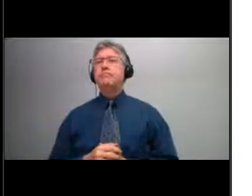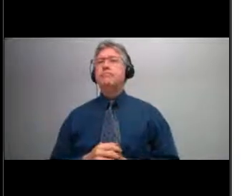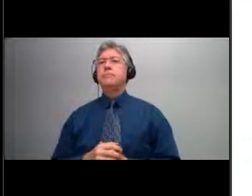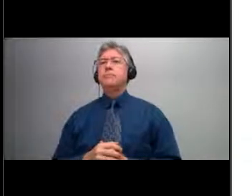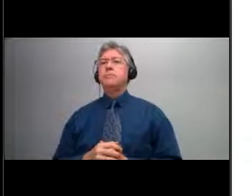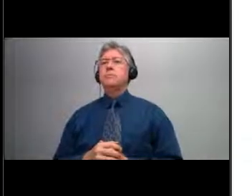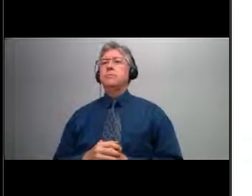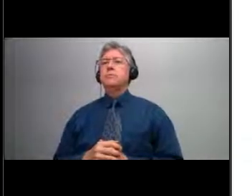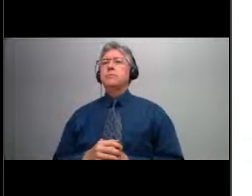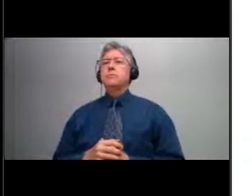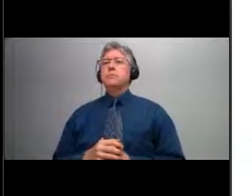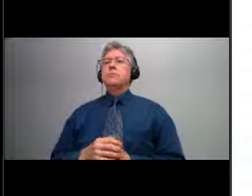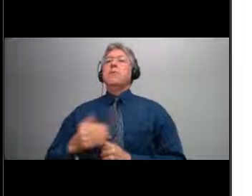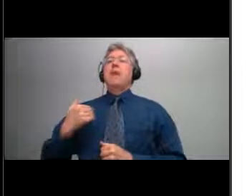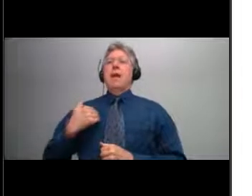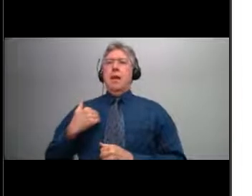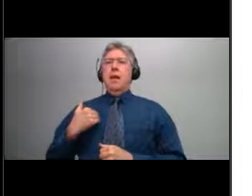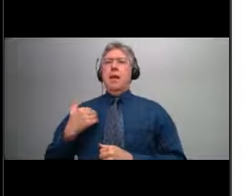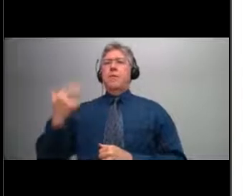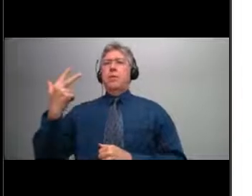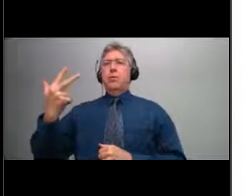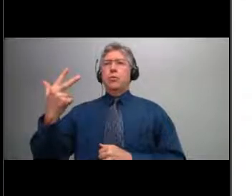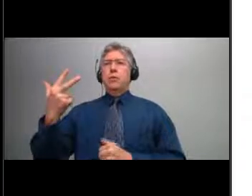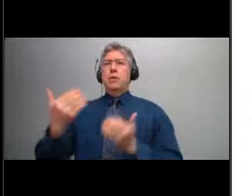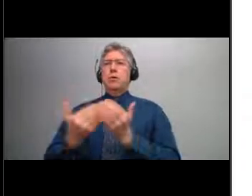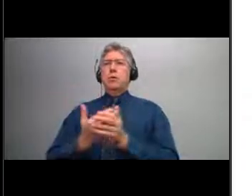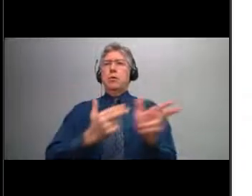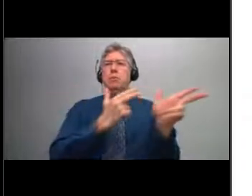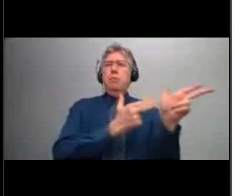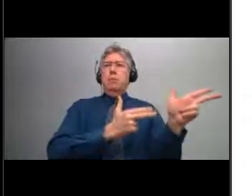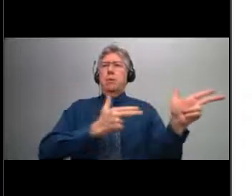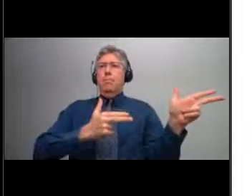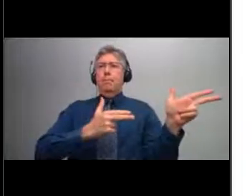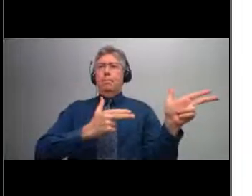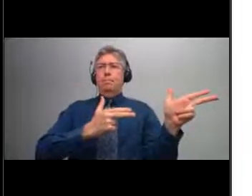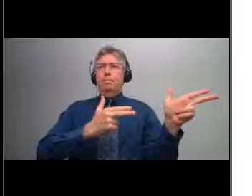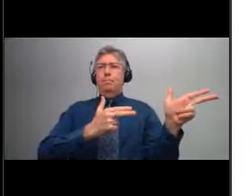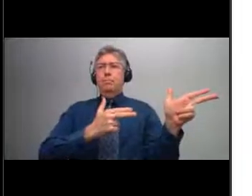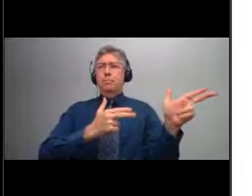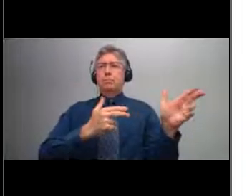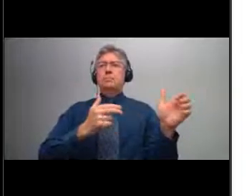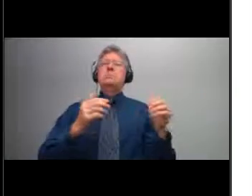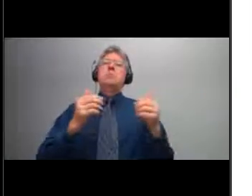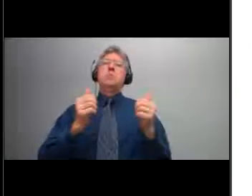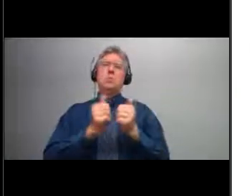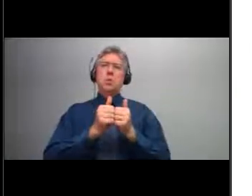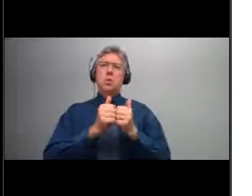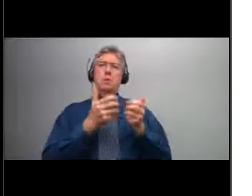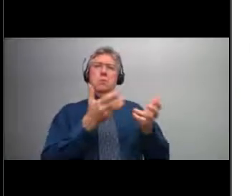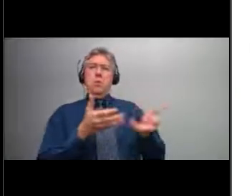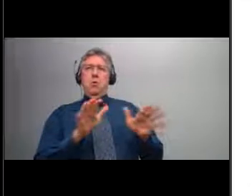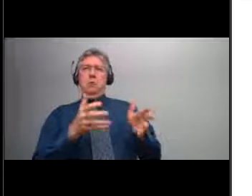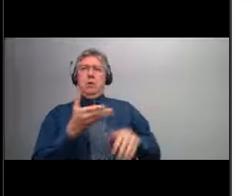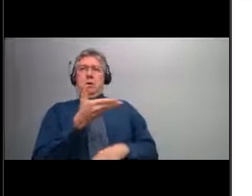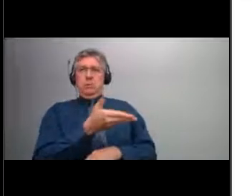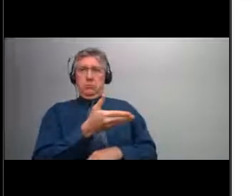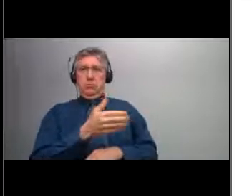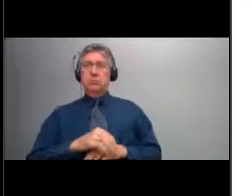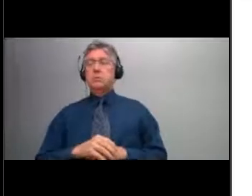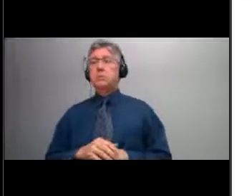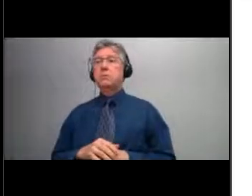3 new bus bays will be added to the existing bus bay area. The project